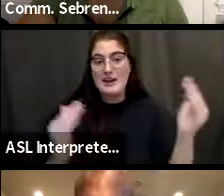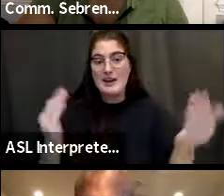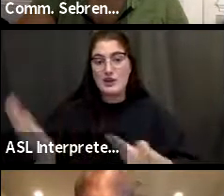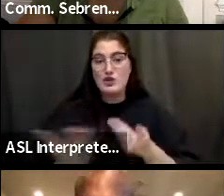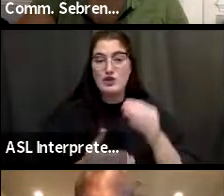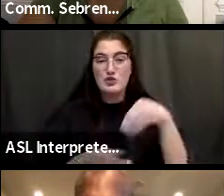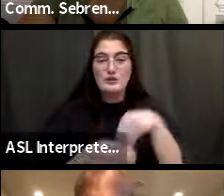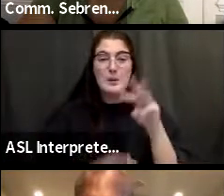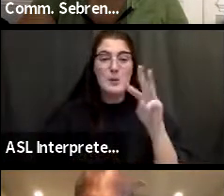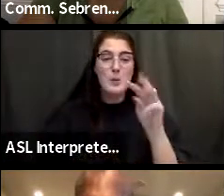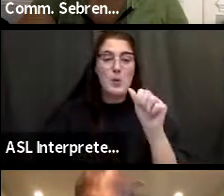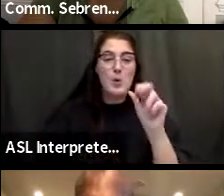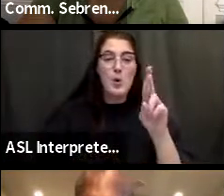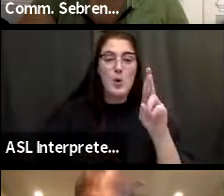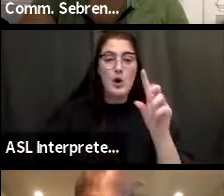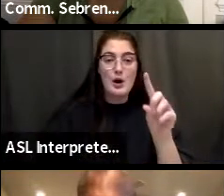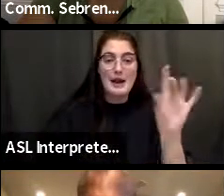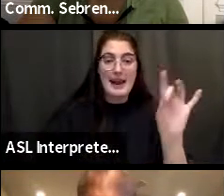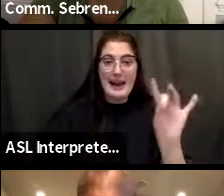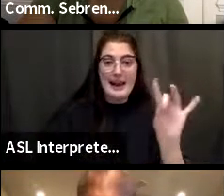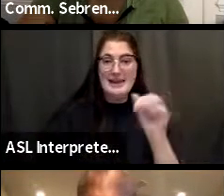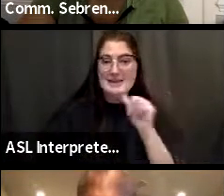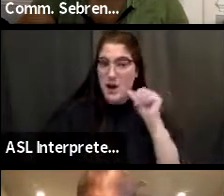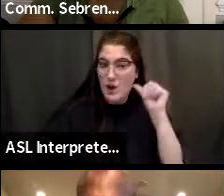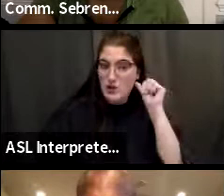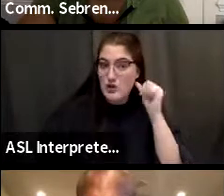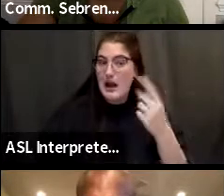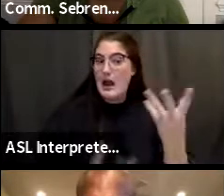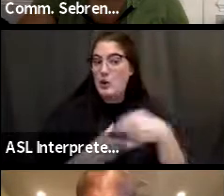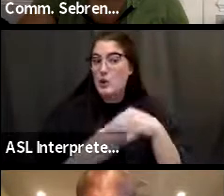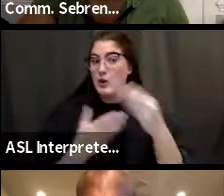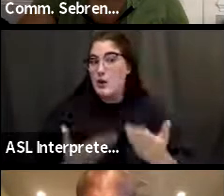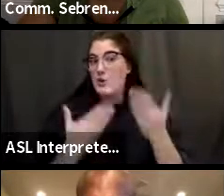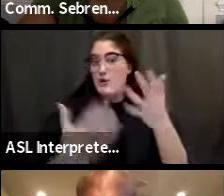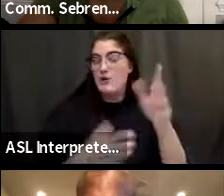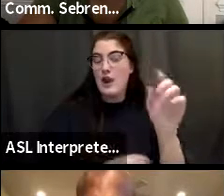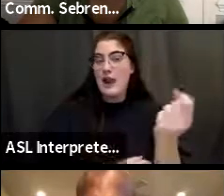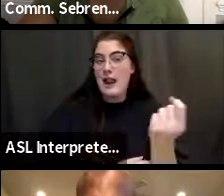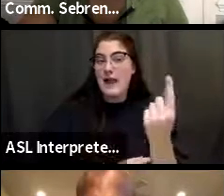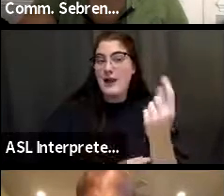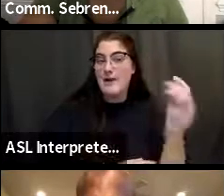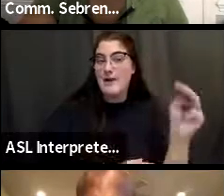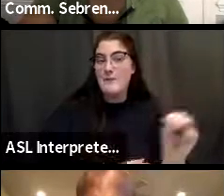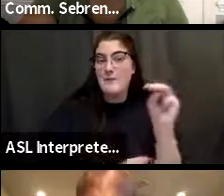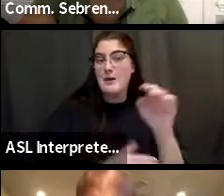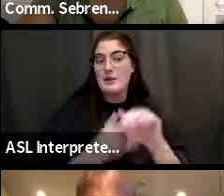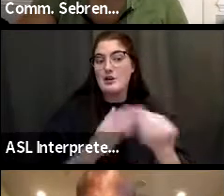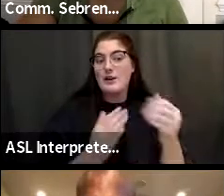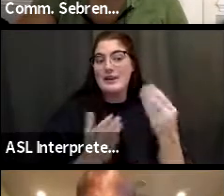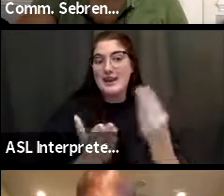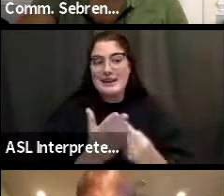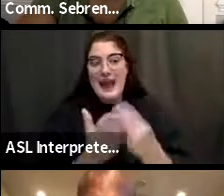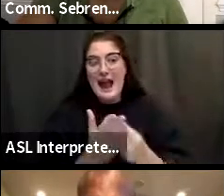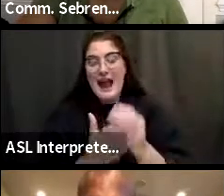yesterday, including a proposal for an $11 million in cash assistance for